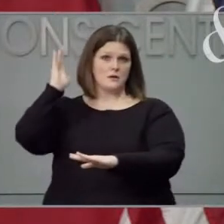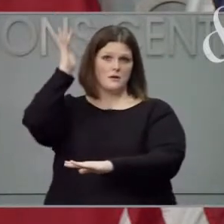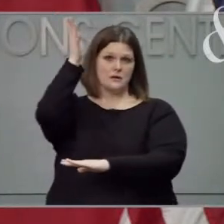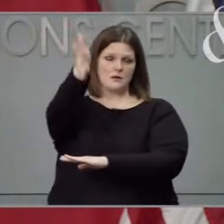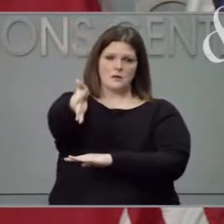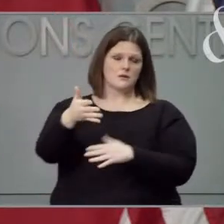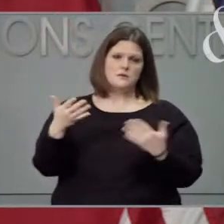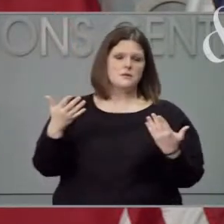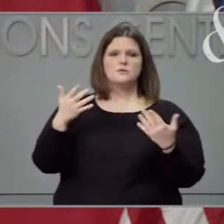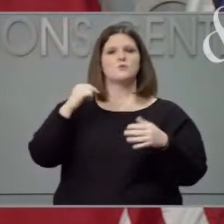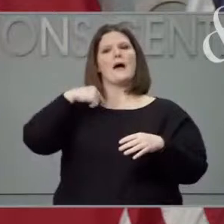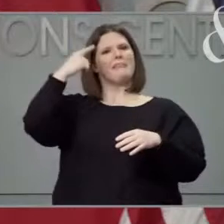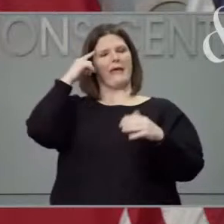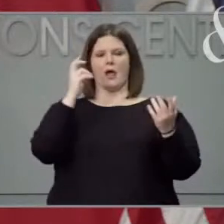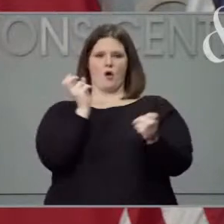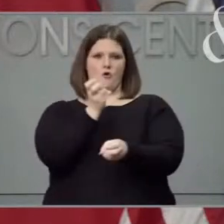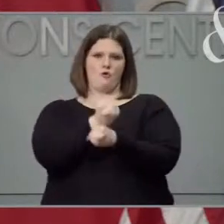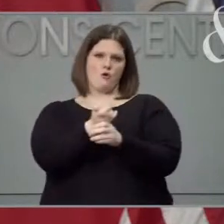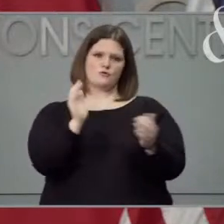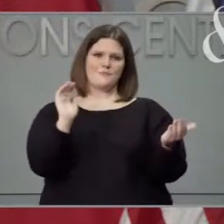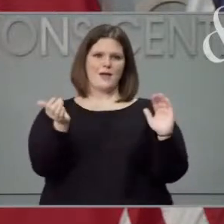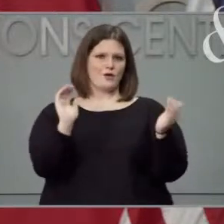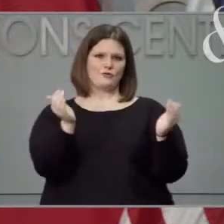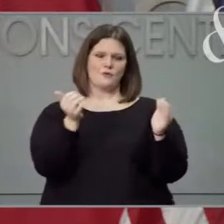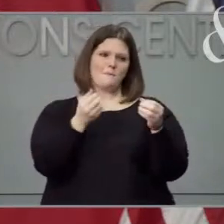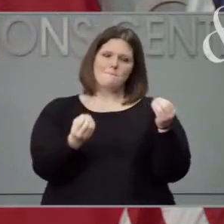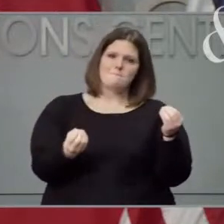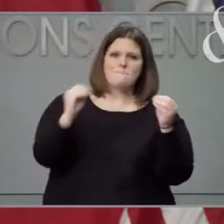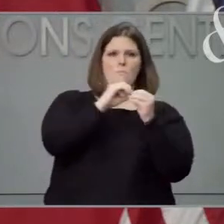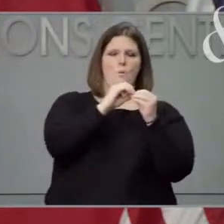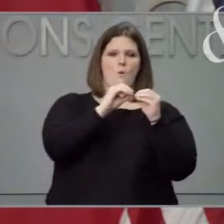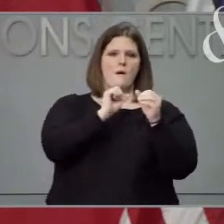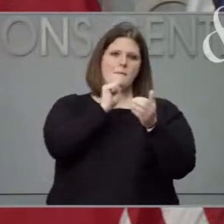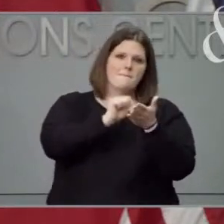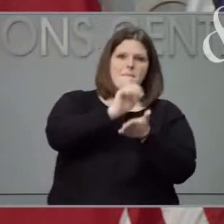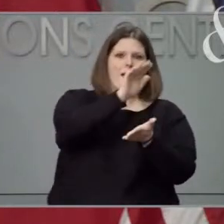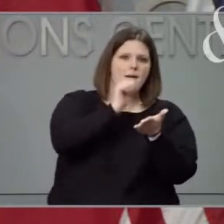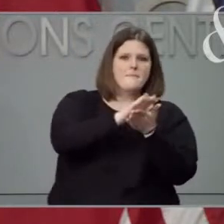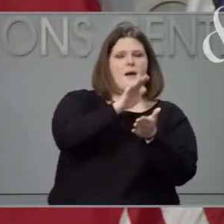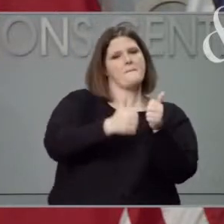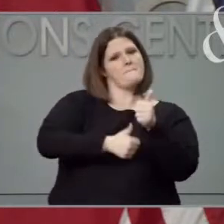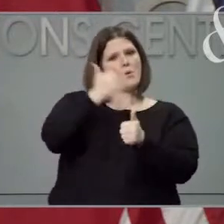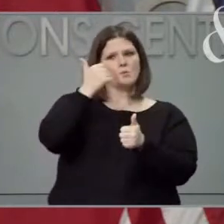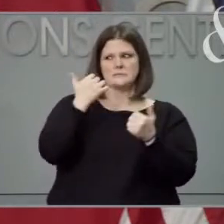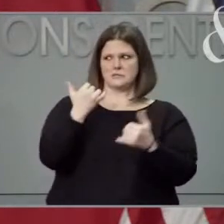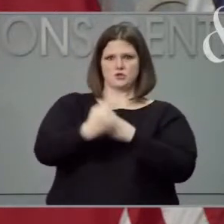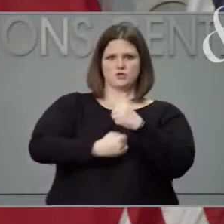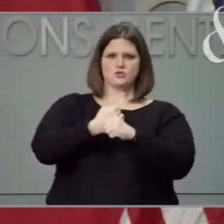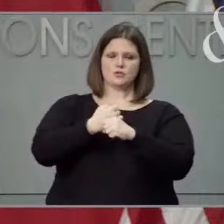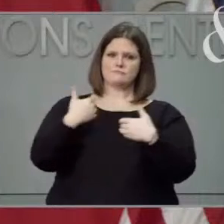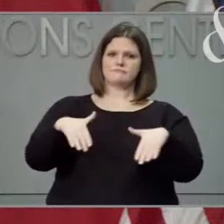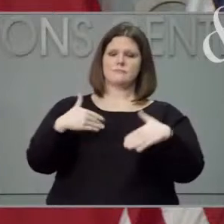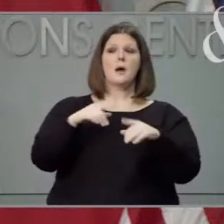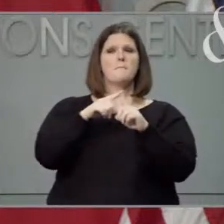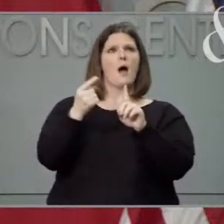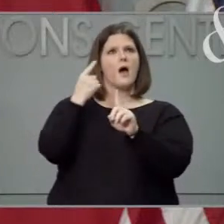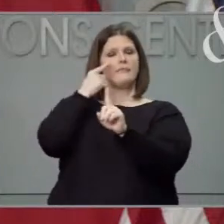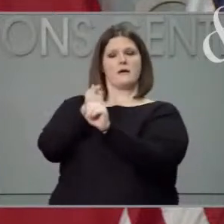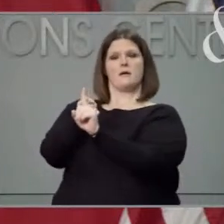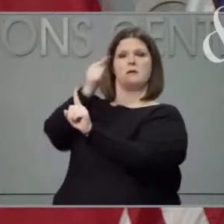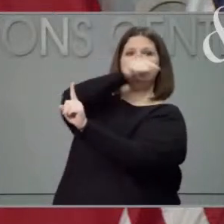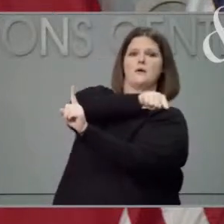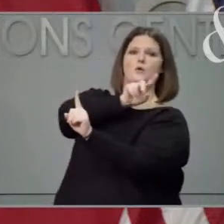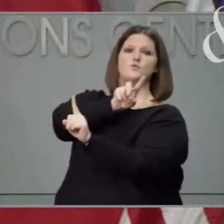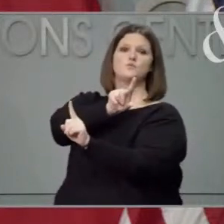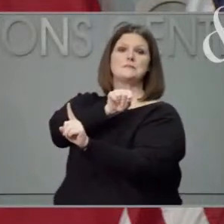think a comparison would be difficult to make. In terms of our provisional ballots, we do know that in 2016, we